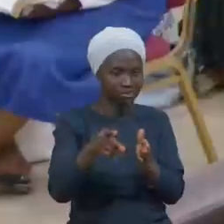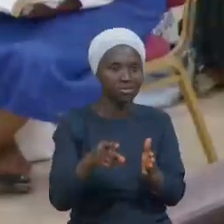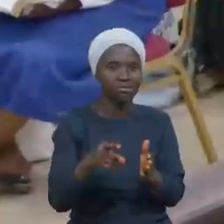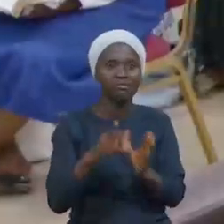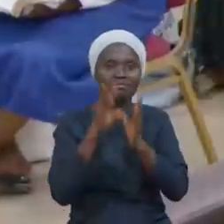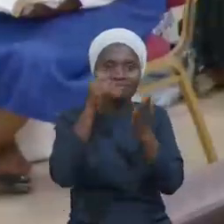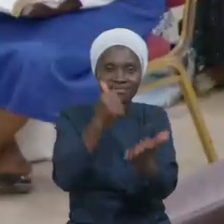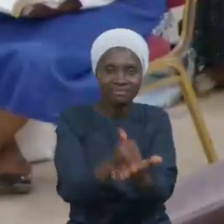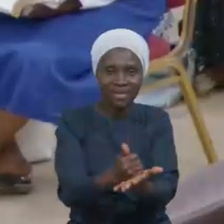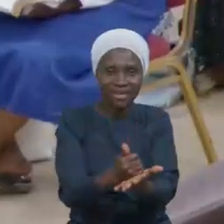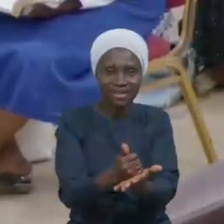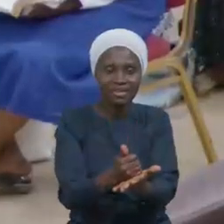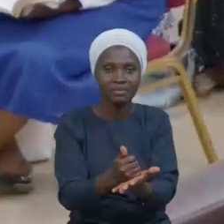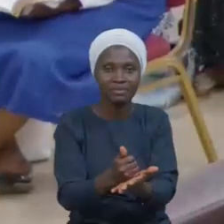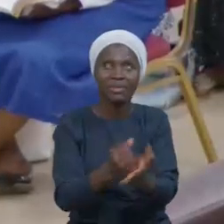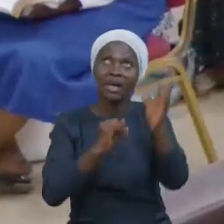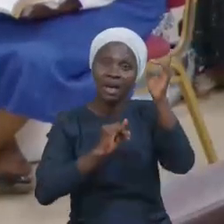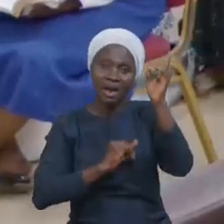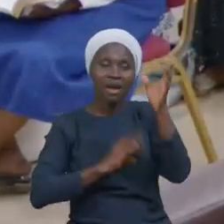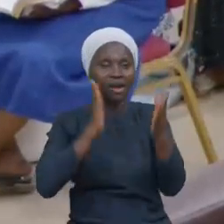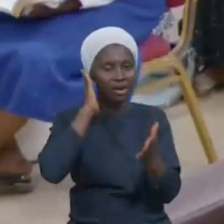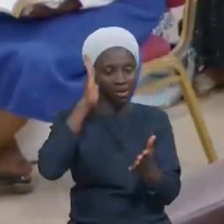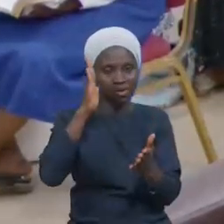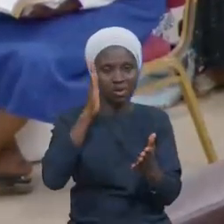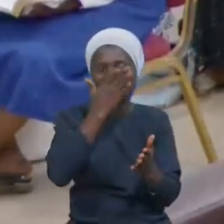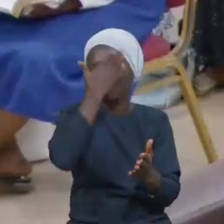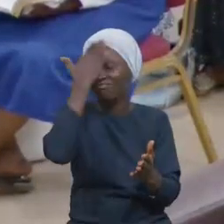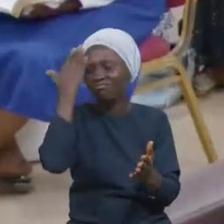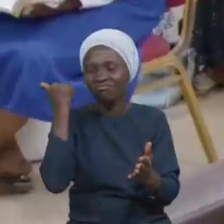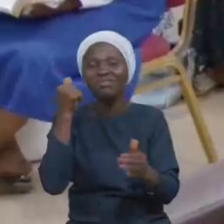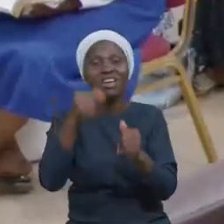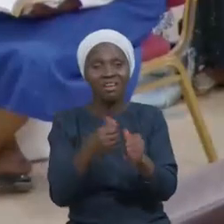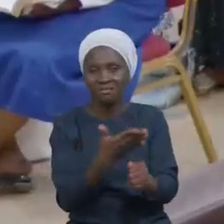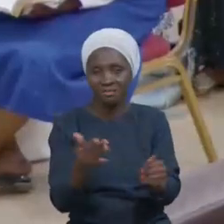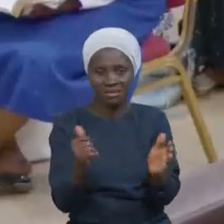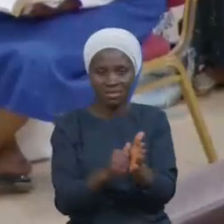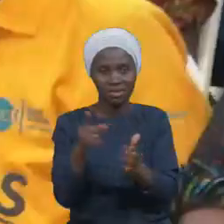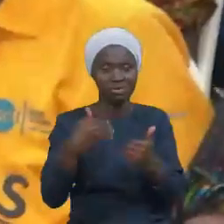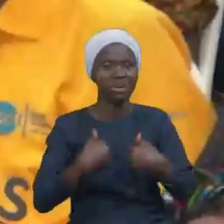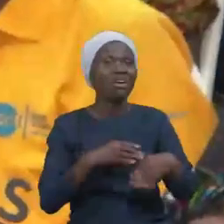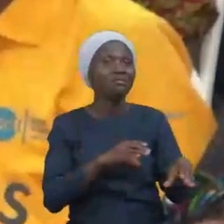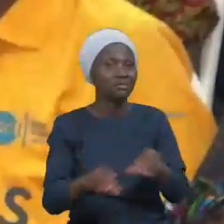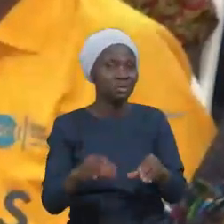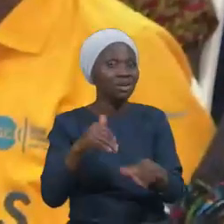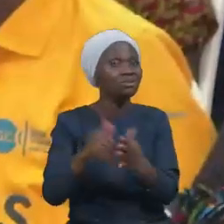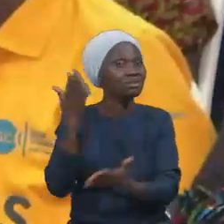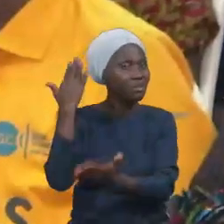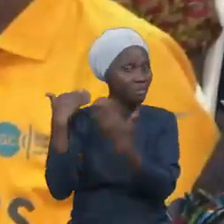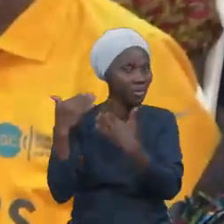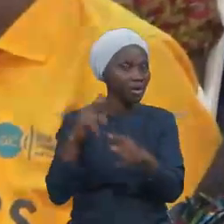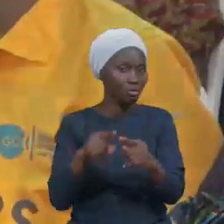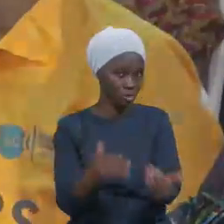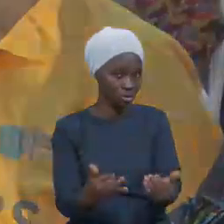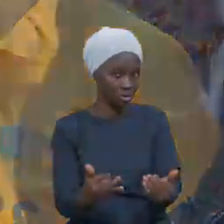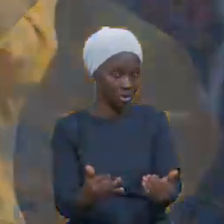amen. I'm going to overlook everything that you've done in the past, but